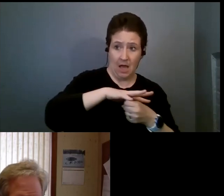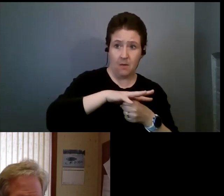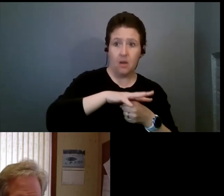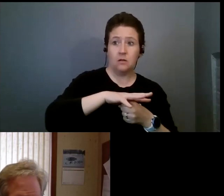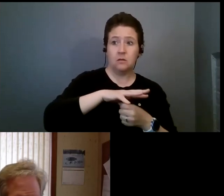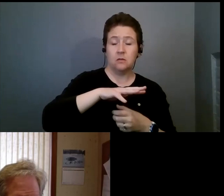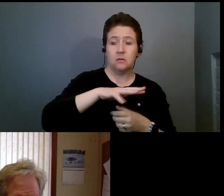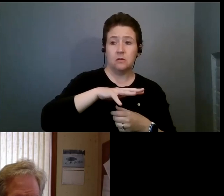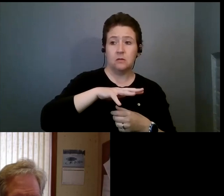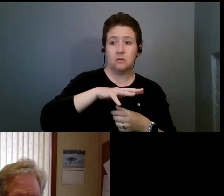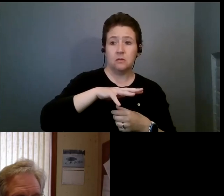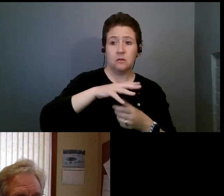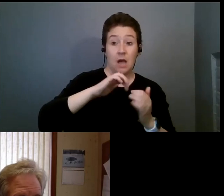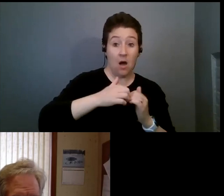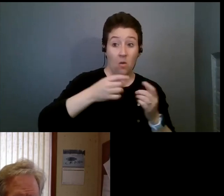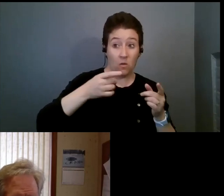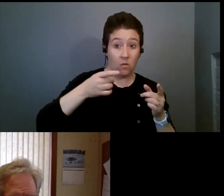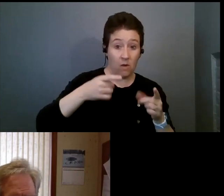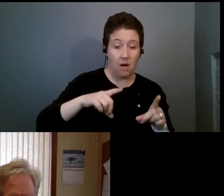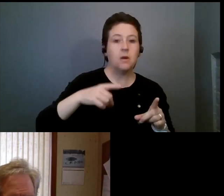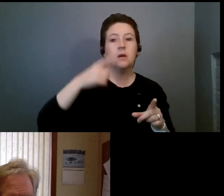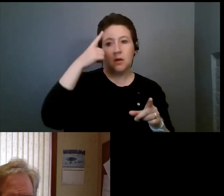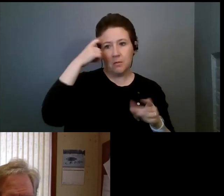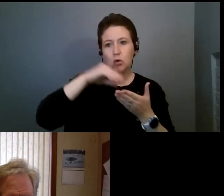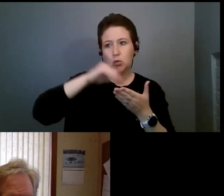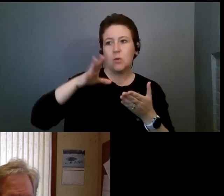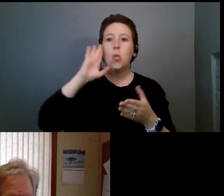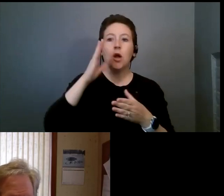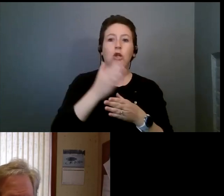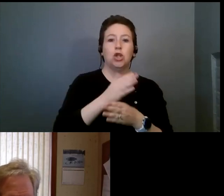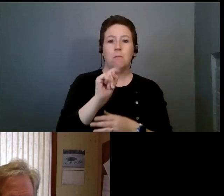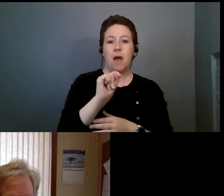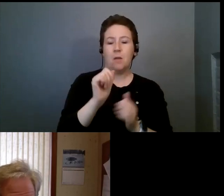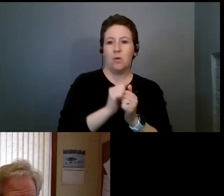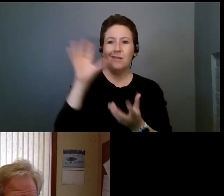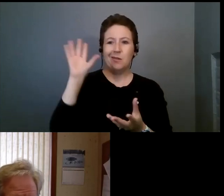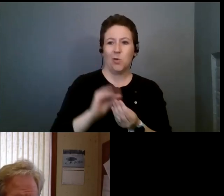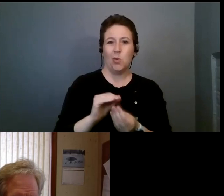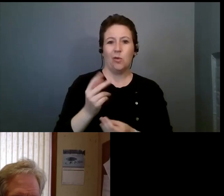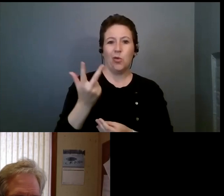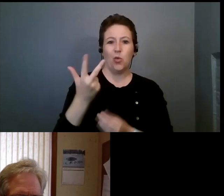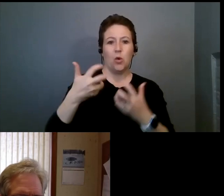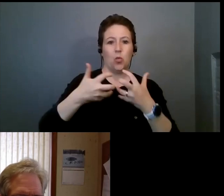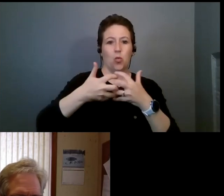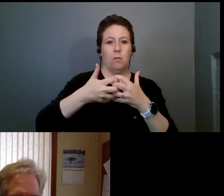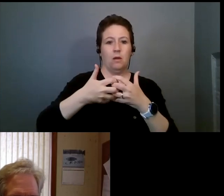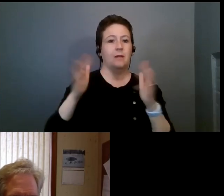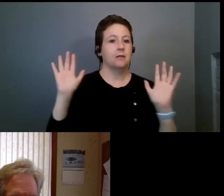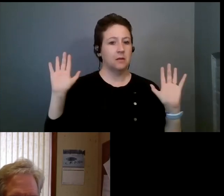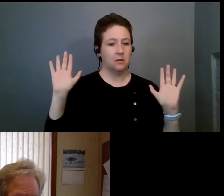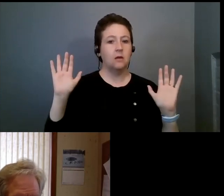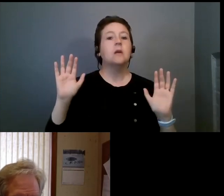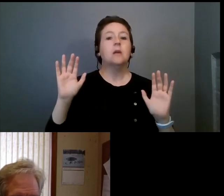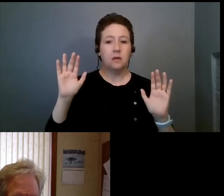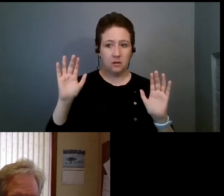fact that for the most part, students will share bathrooms with only 3 roommates. And we ask that they